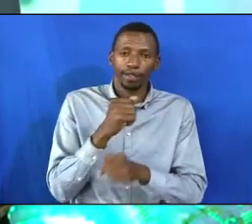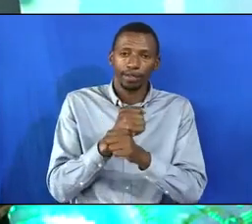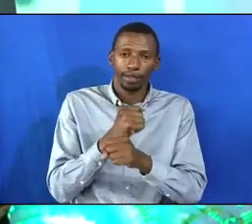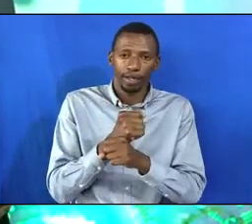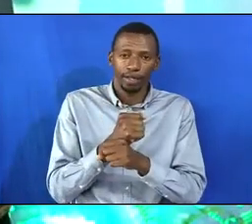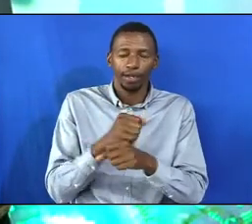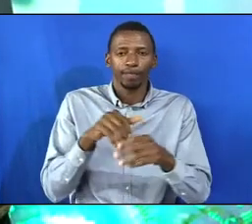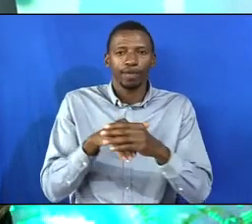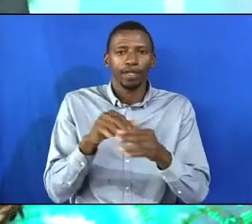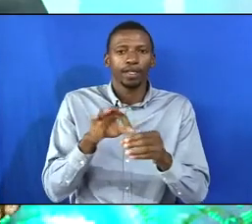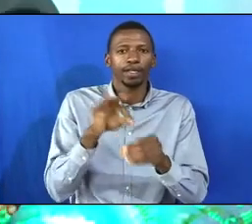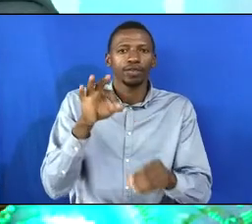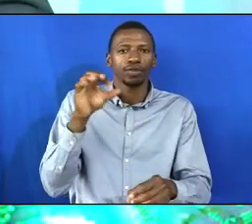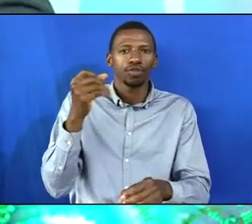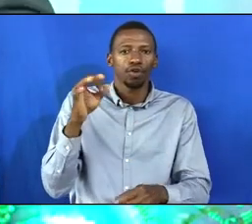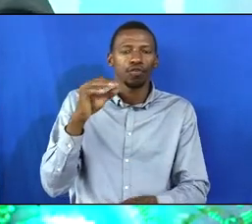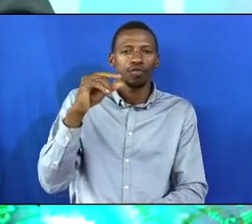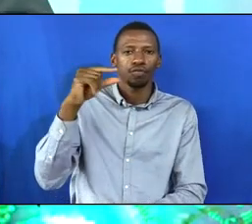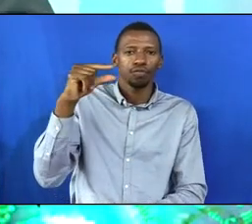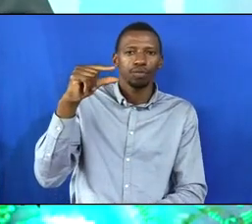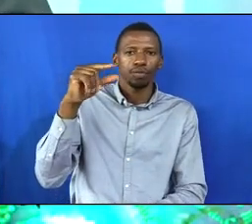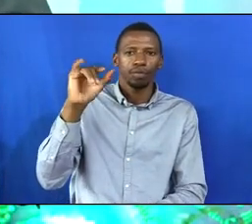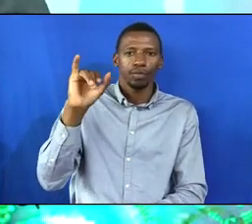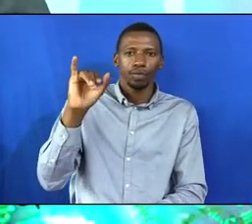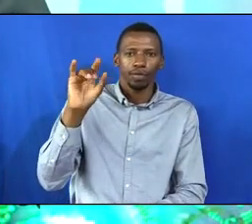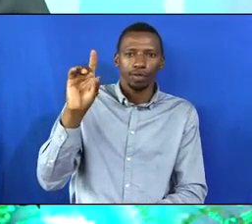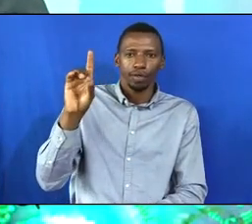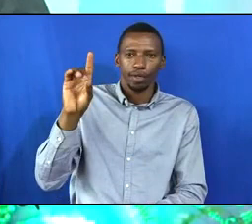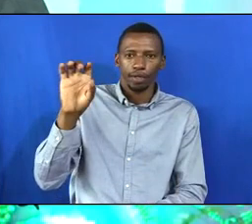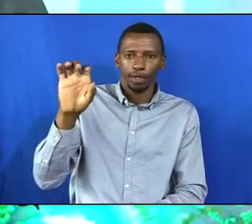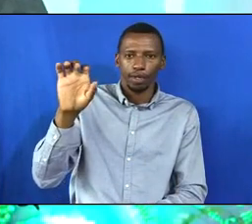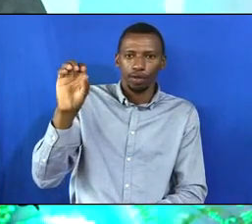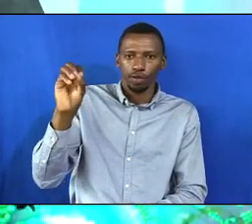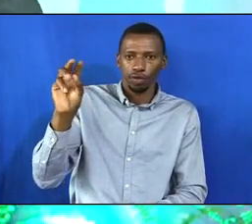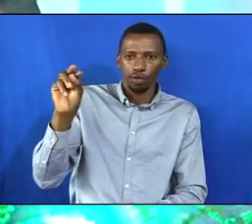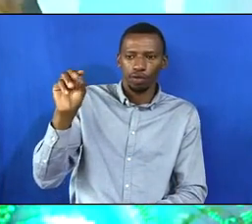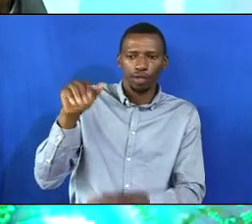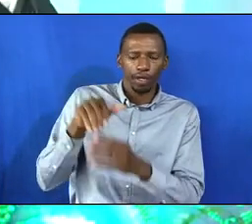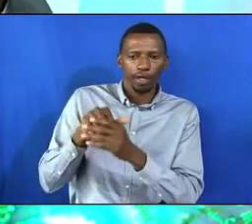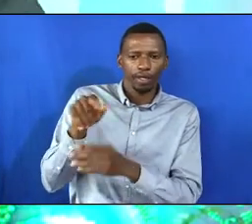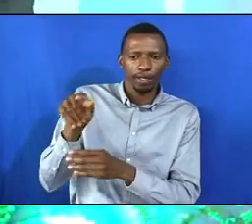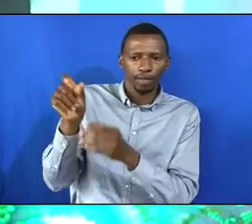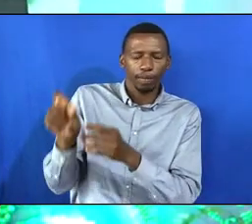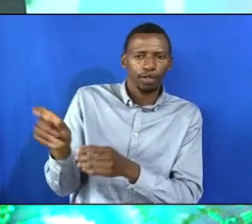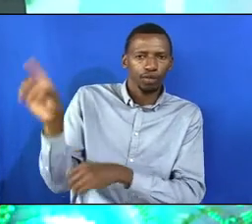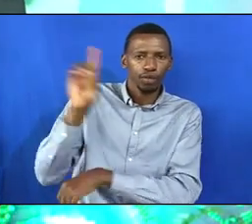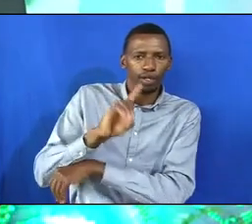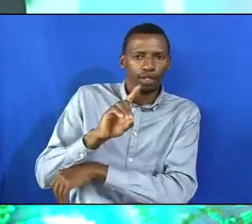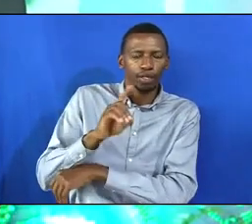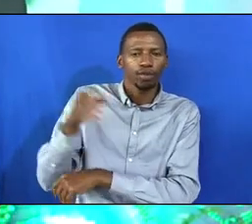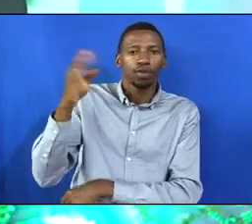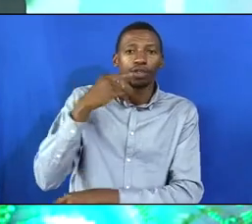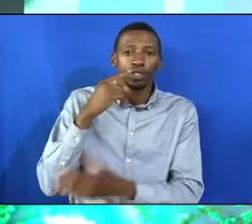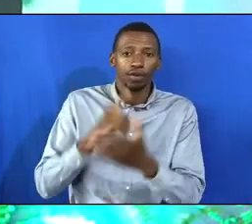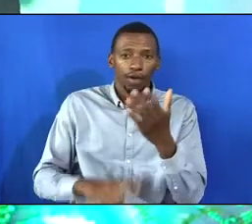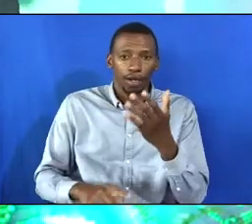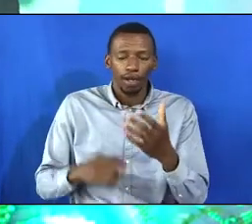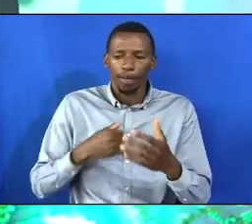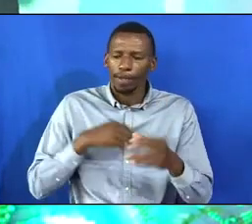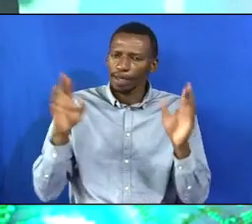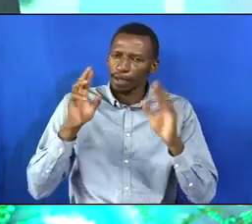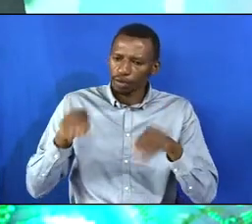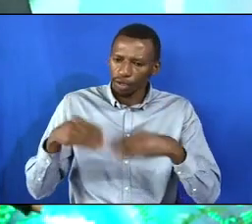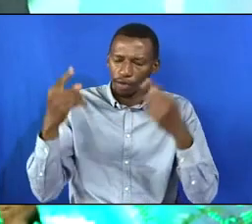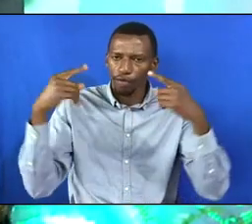of Gideon. You know, in Gideon's day, God told him, I'm ready to give you the victory, the mistake is